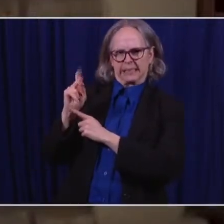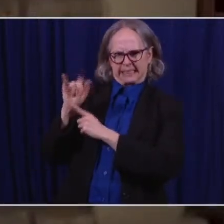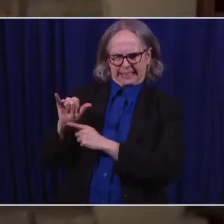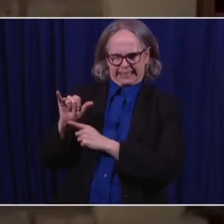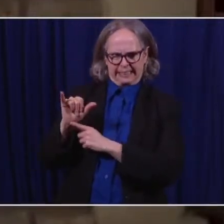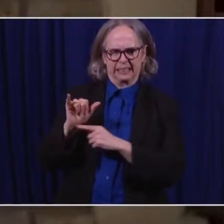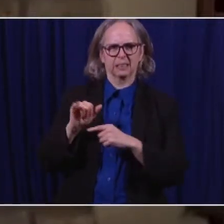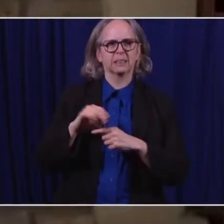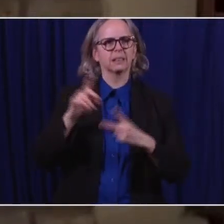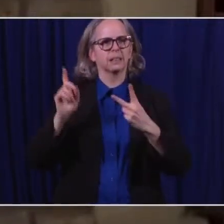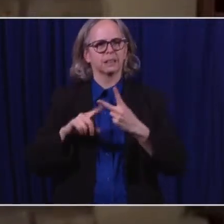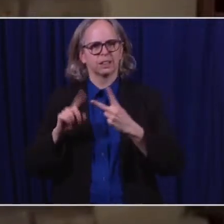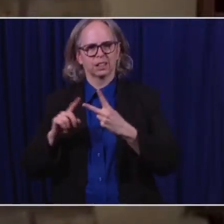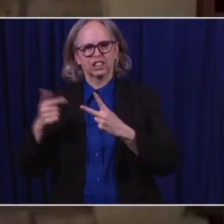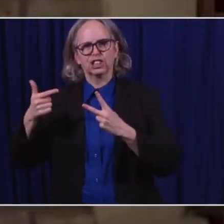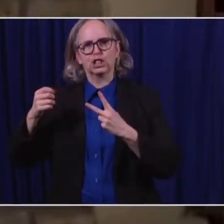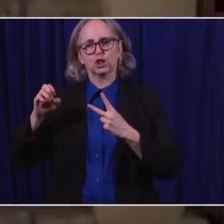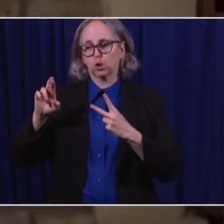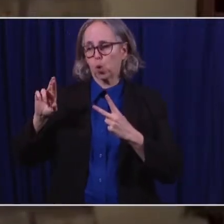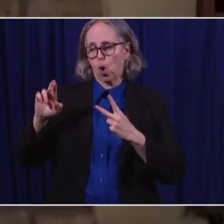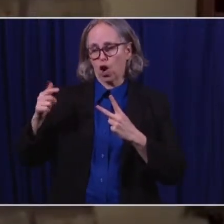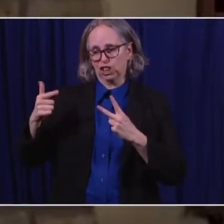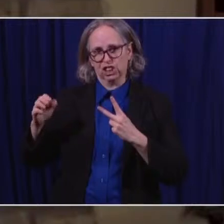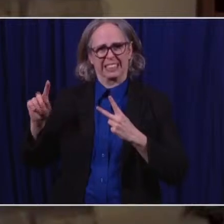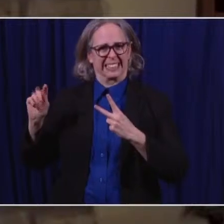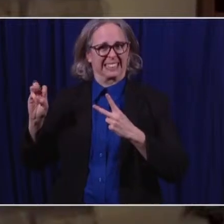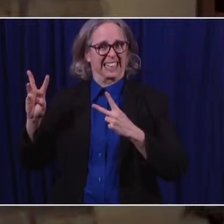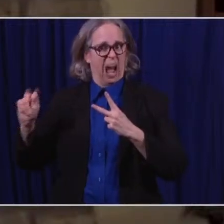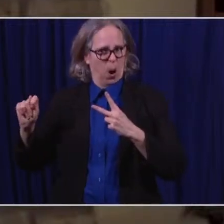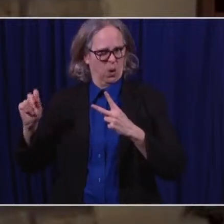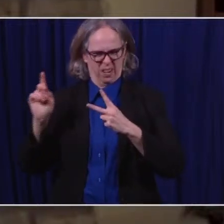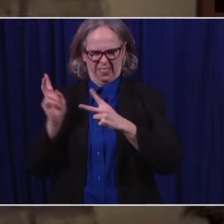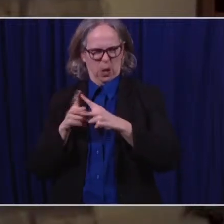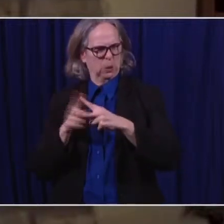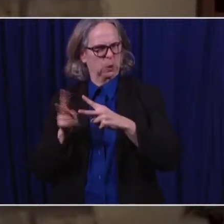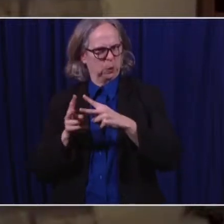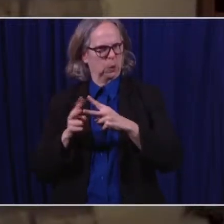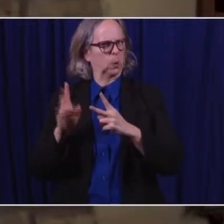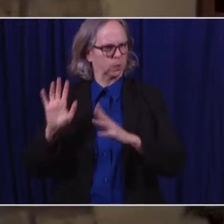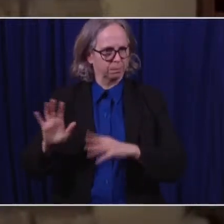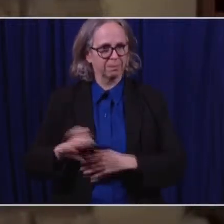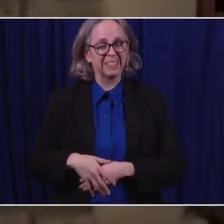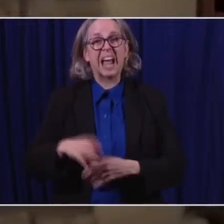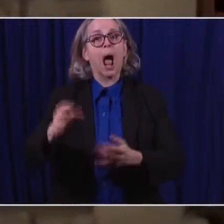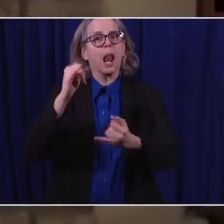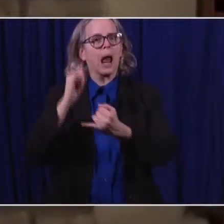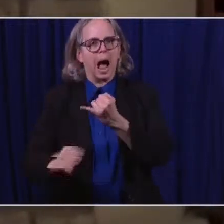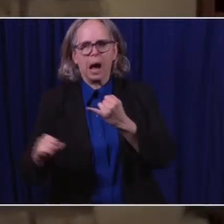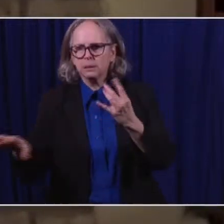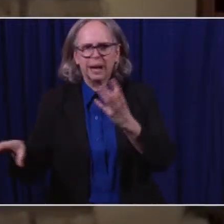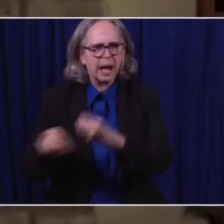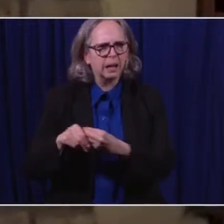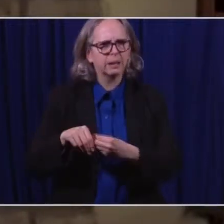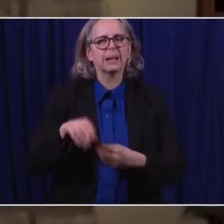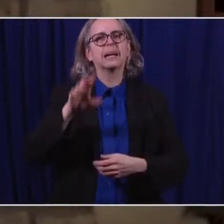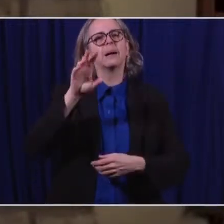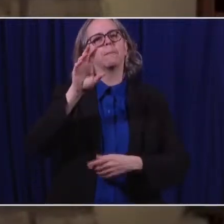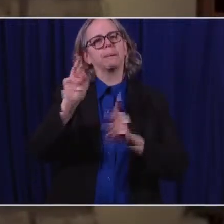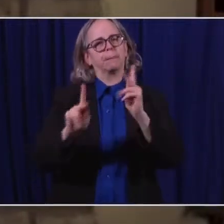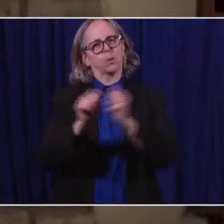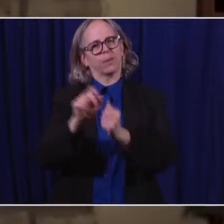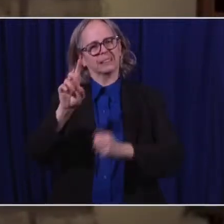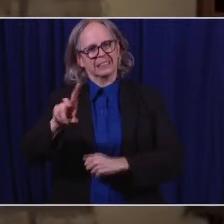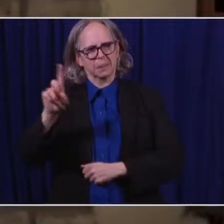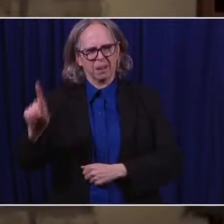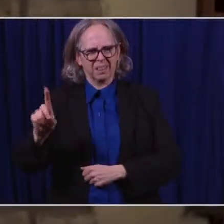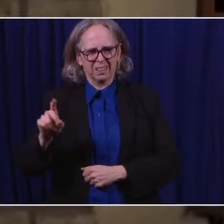the vaccine. Again, another group. And a final group I'd like to talk about is people with developmental disabilities who are not in state-run